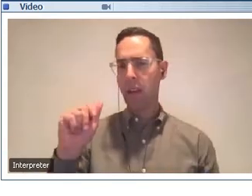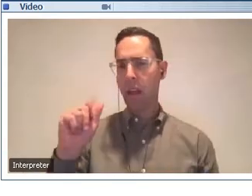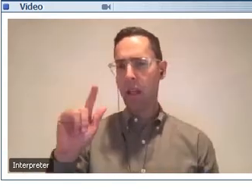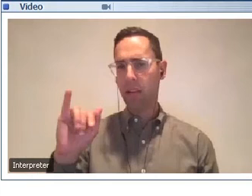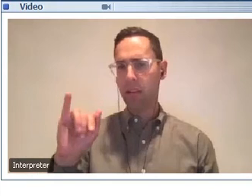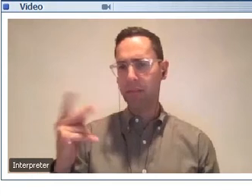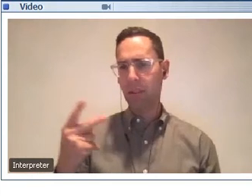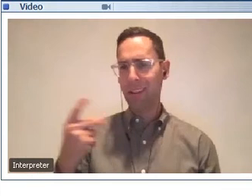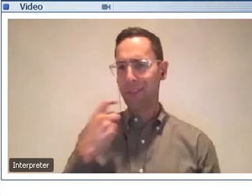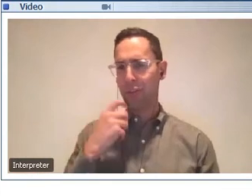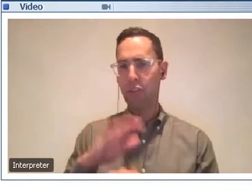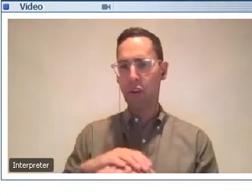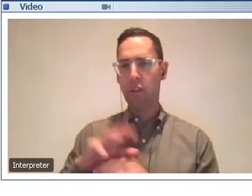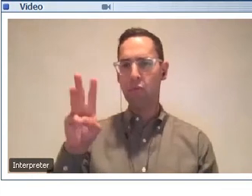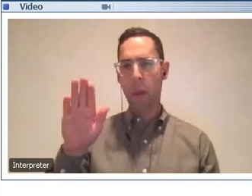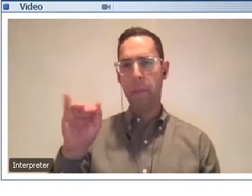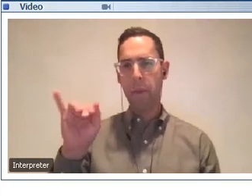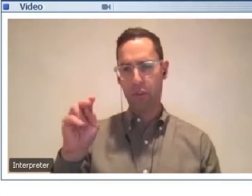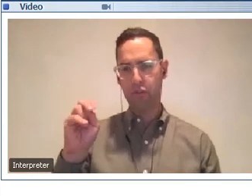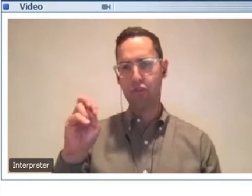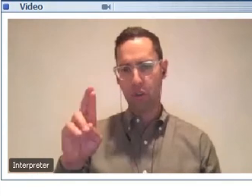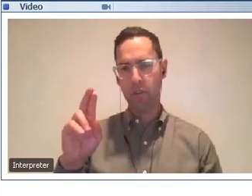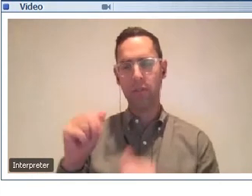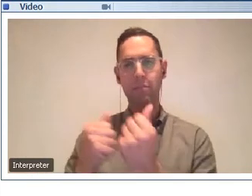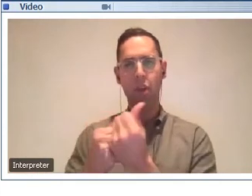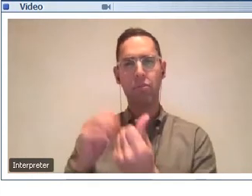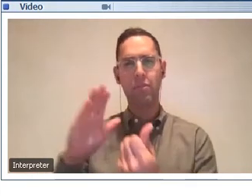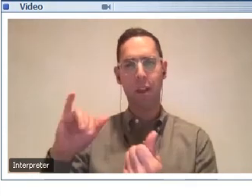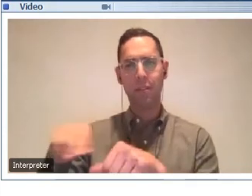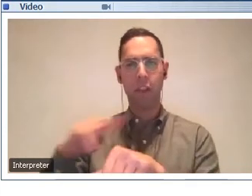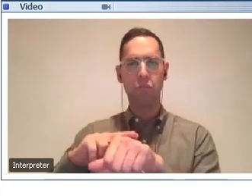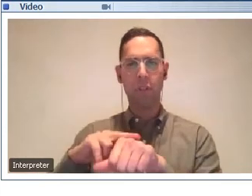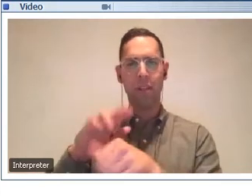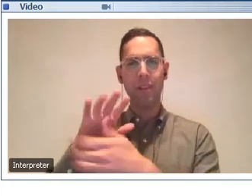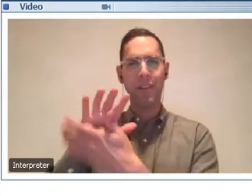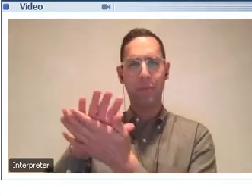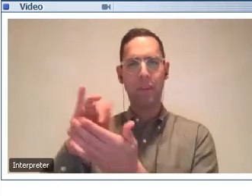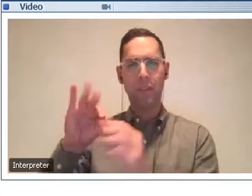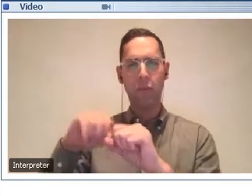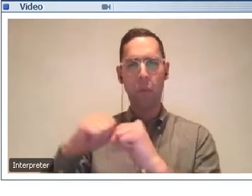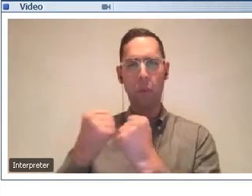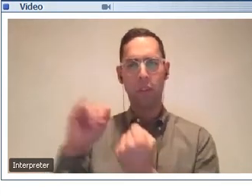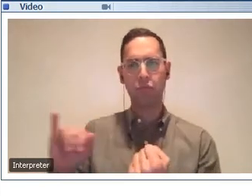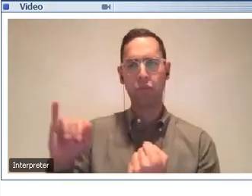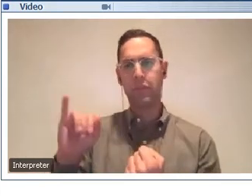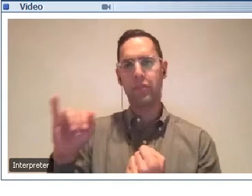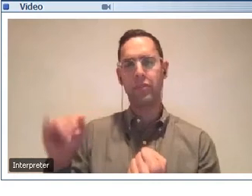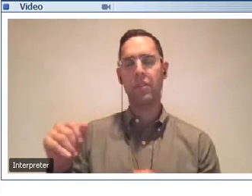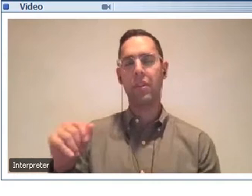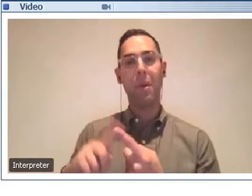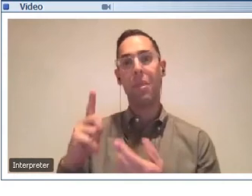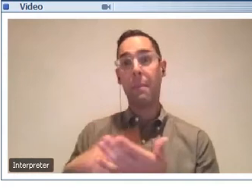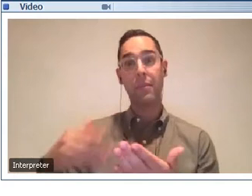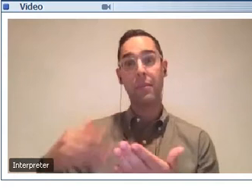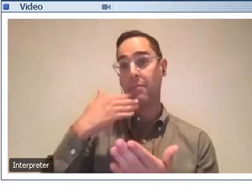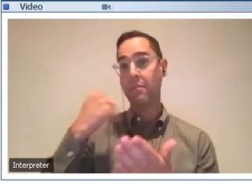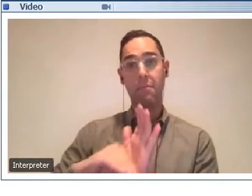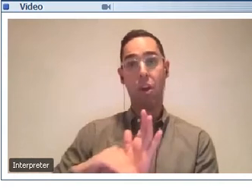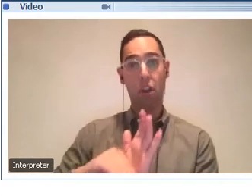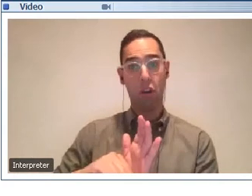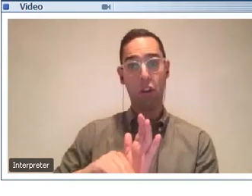Insurance on this topic. The leading model would be to operate a national paid family and medical leave program as